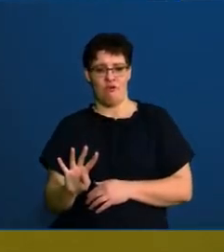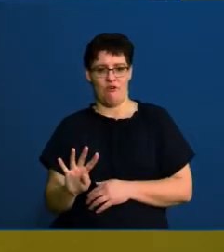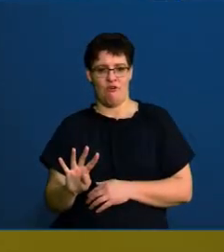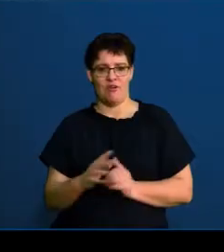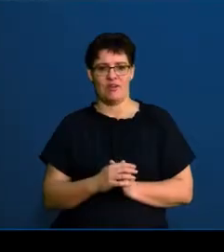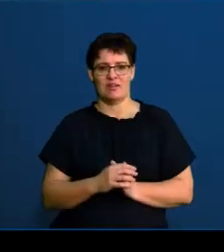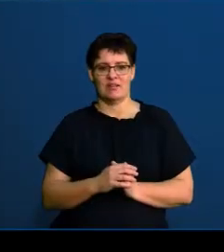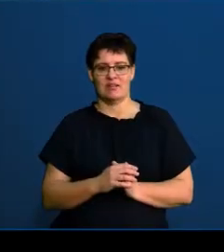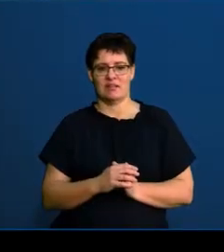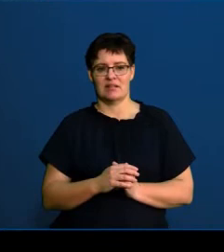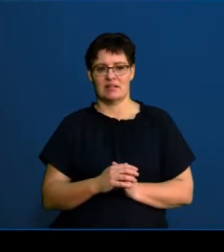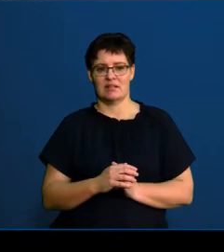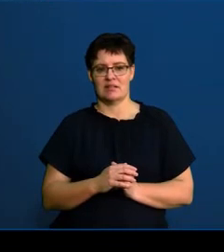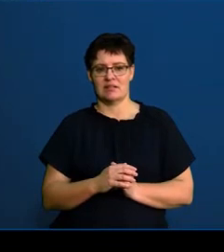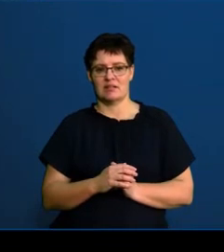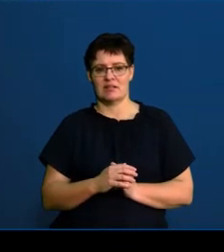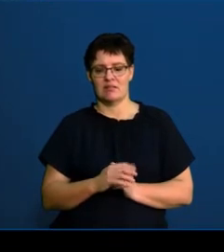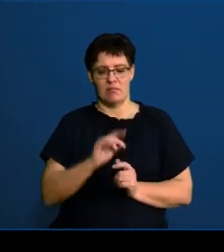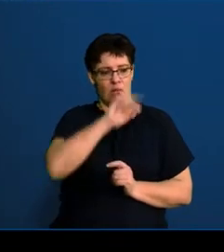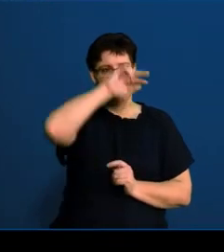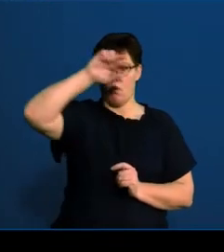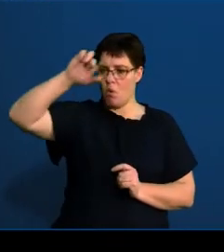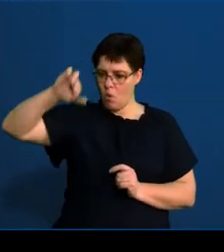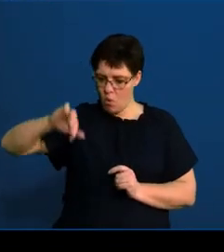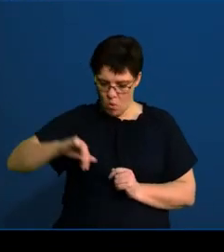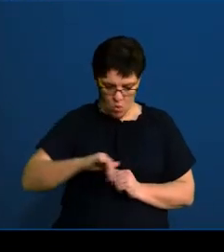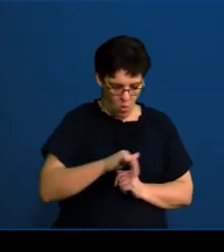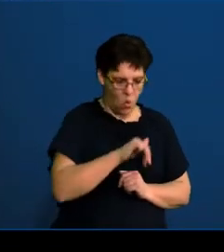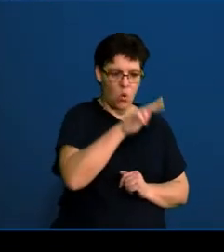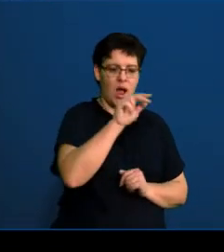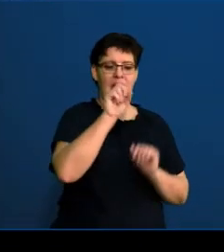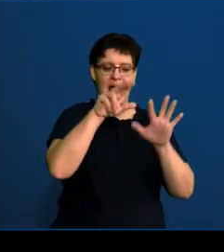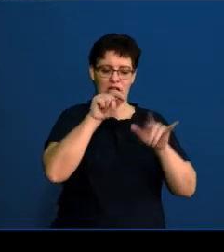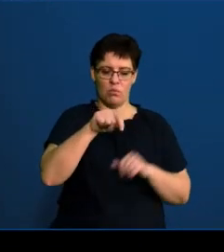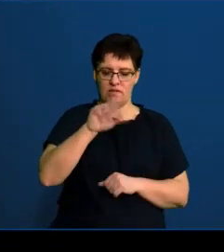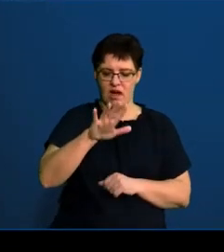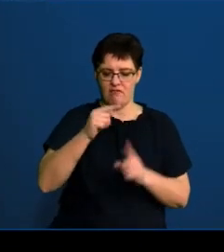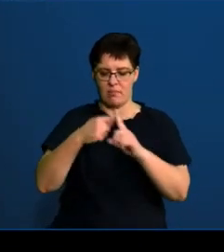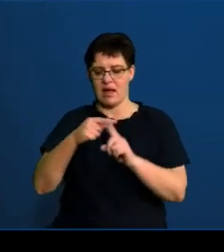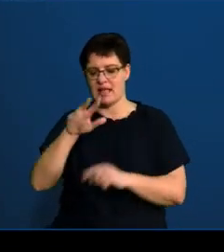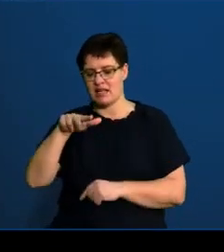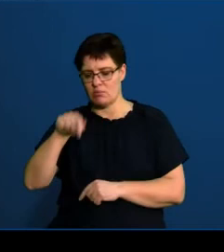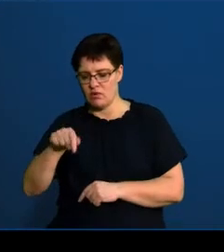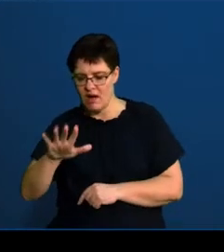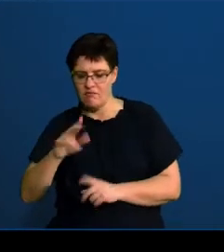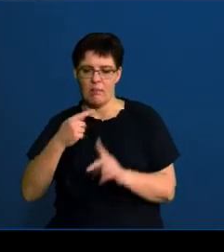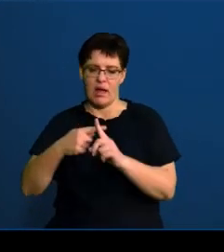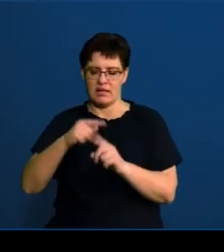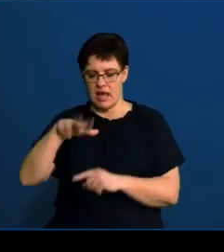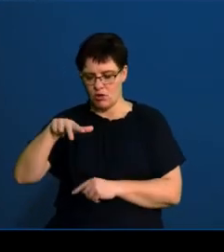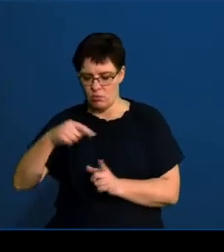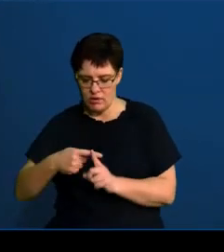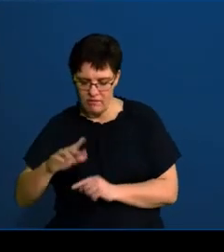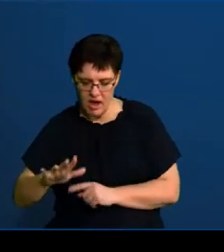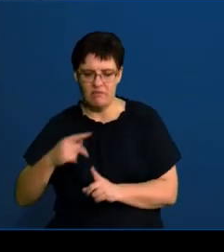said, okay, I'm starting on the one side, I'm going to walk around, so it's 18.5 plus 18.5. But because they're all the same, I could have just